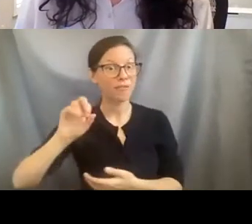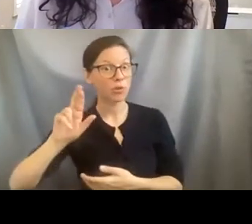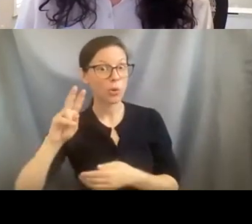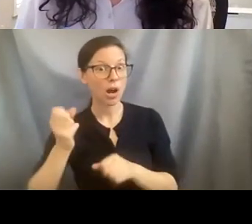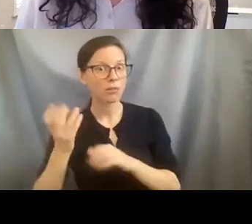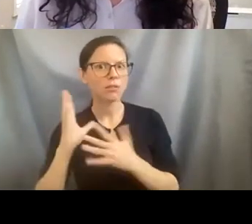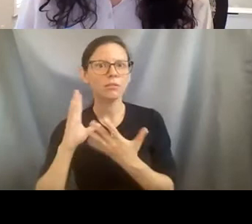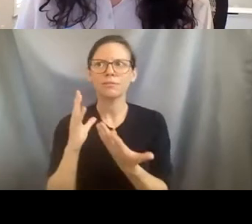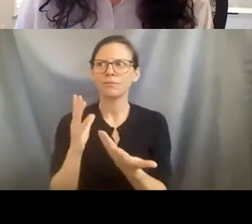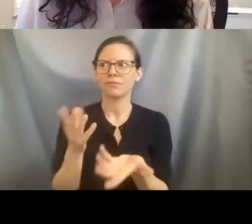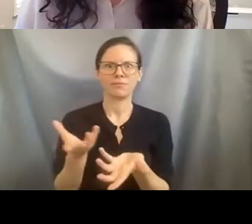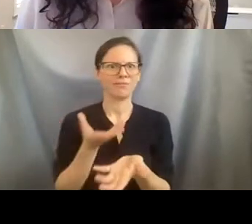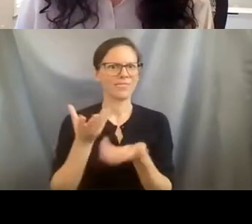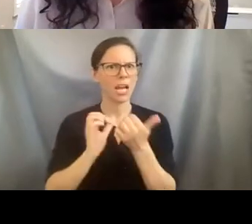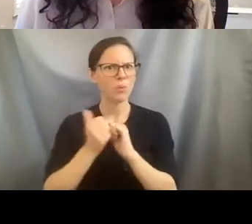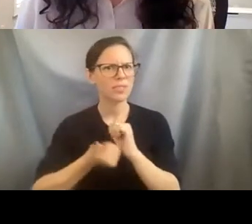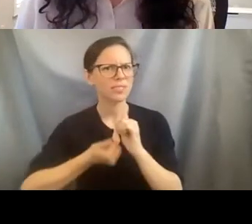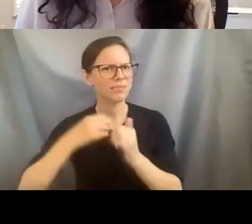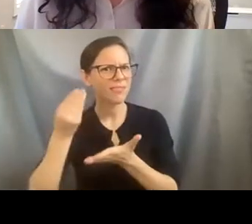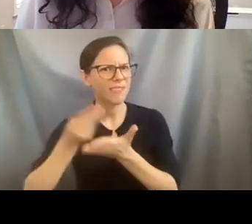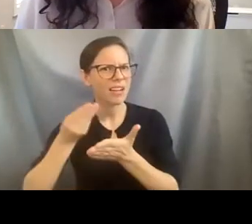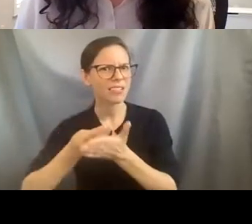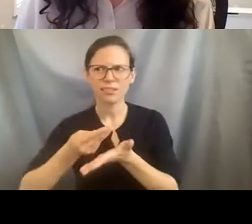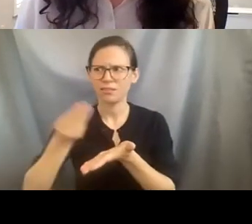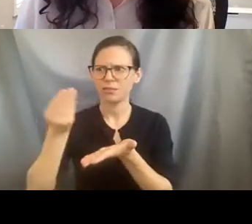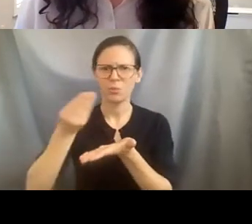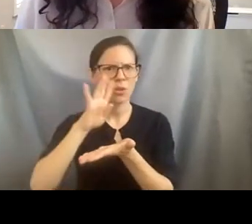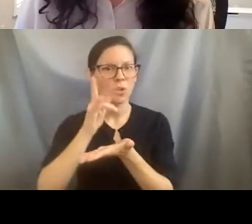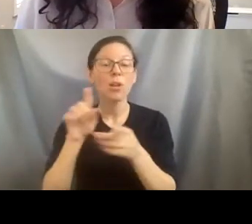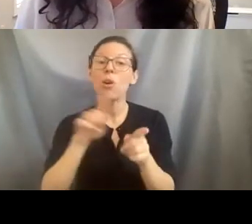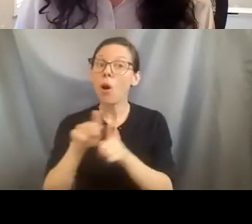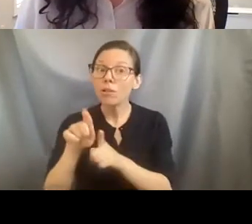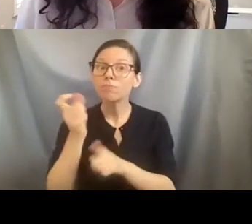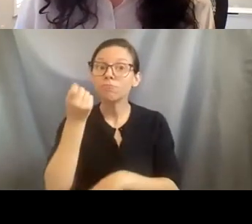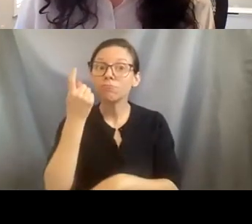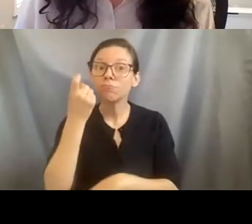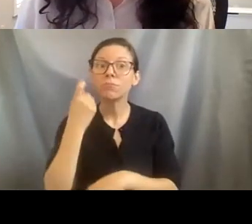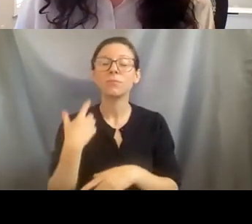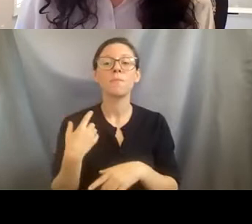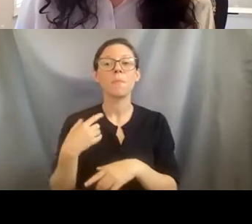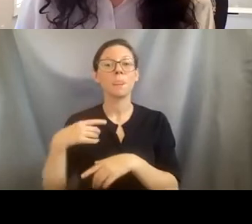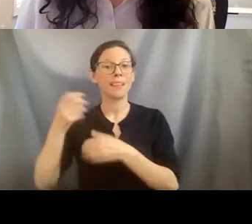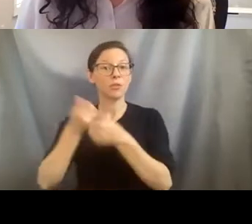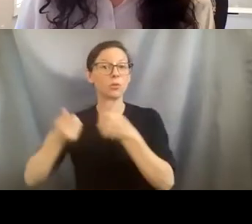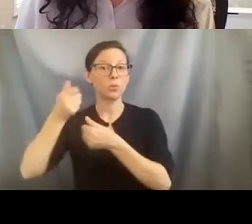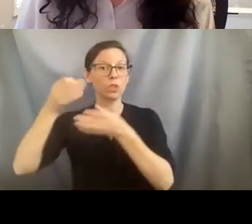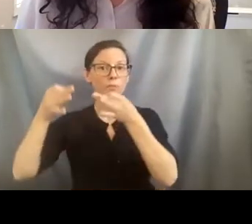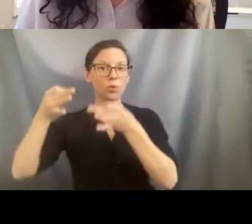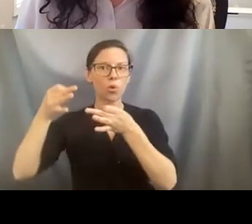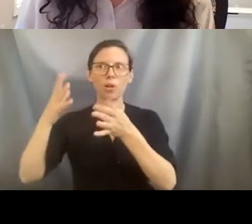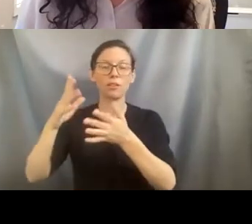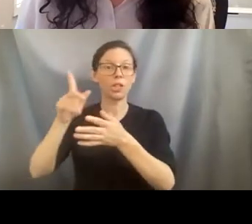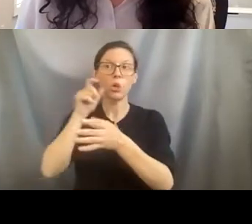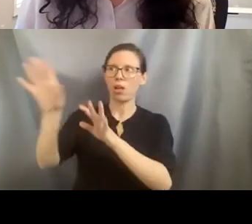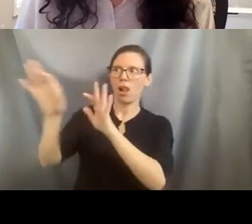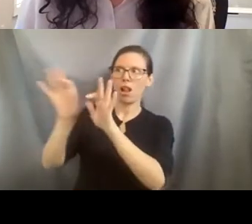as funding? And then also, they were very strategic about stacking the Supreme Court so that Roe could